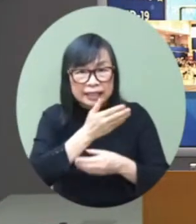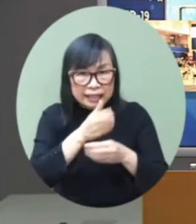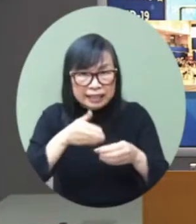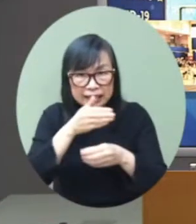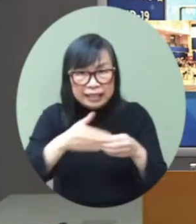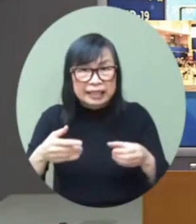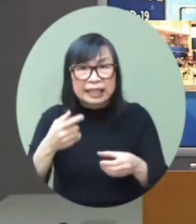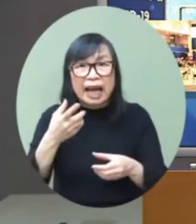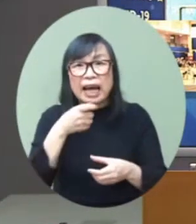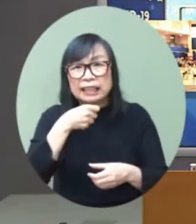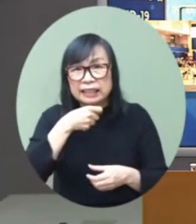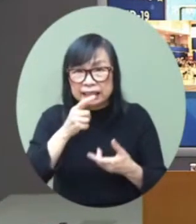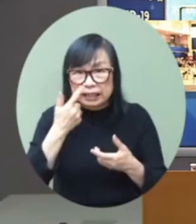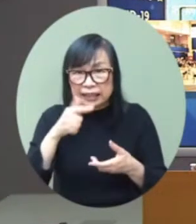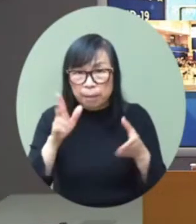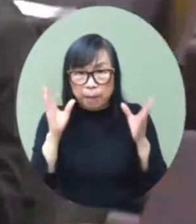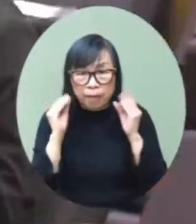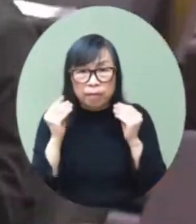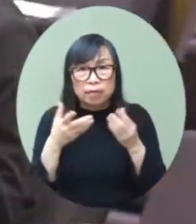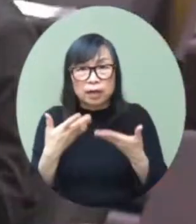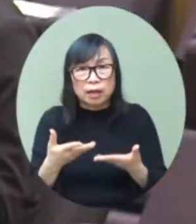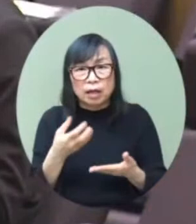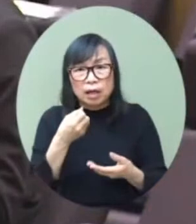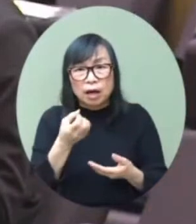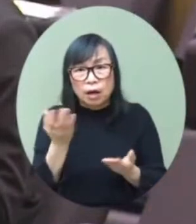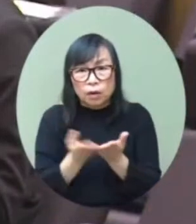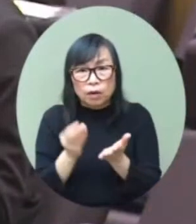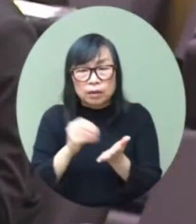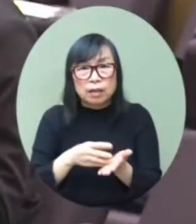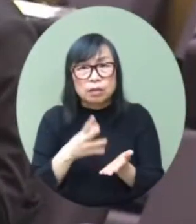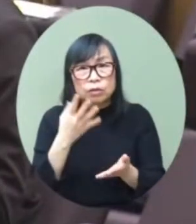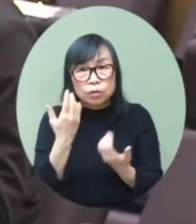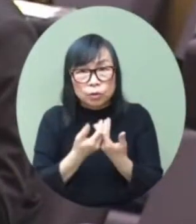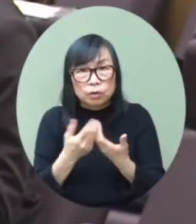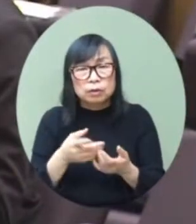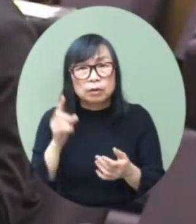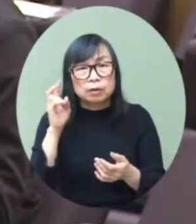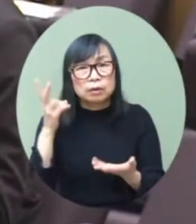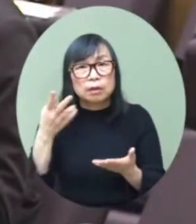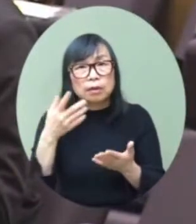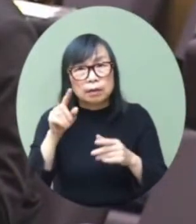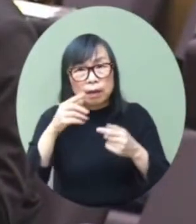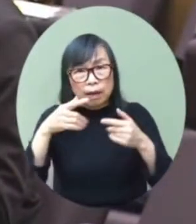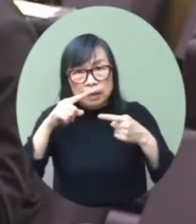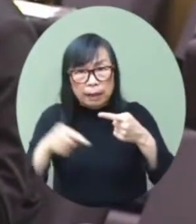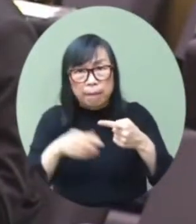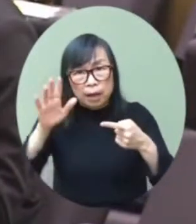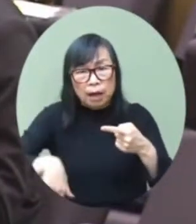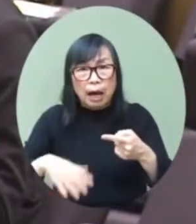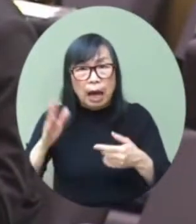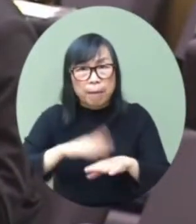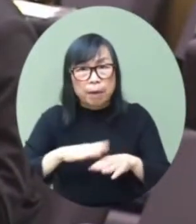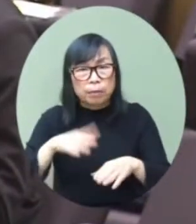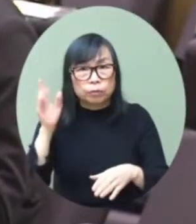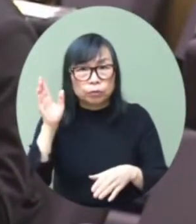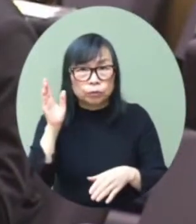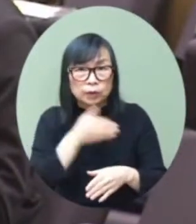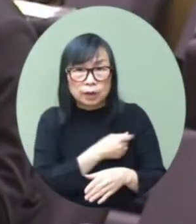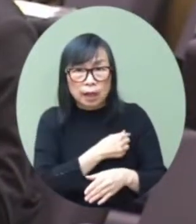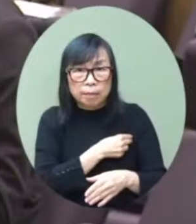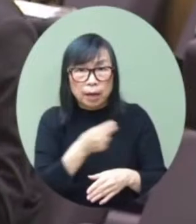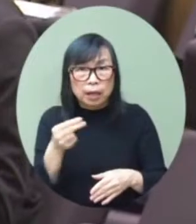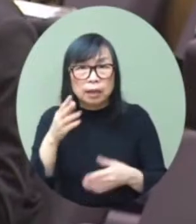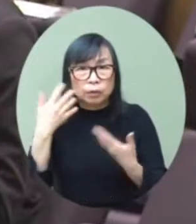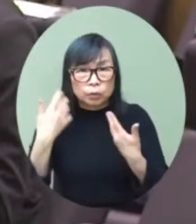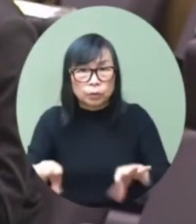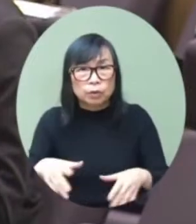And Orange News. I have the following questions. Well, the Hong Kong case flows dipped below 10,000 over the past 2 days, and over the